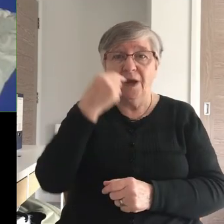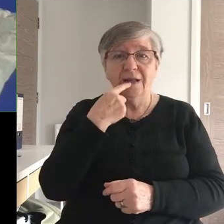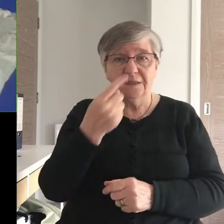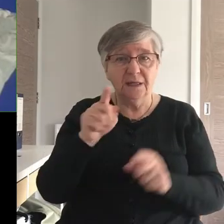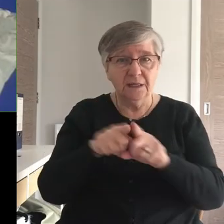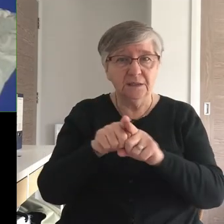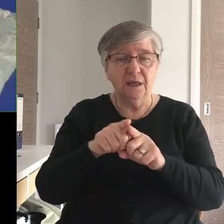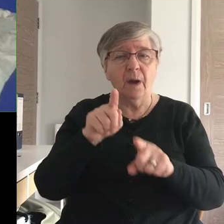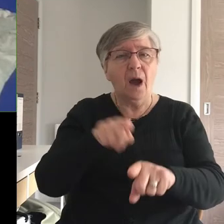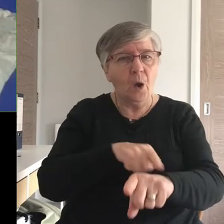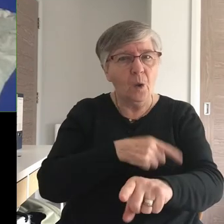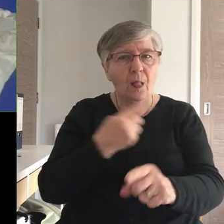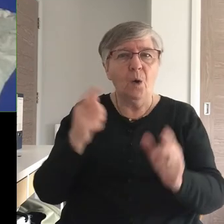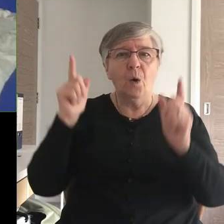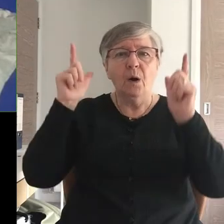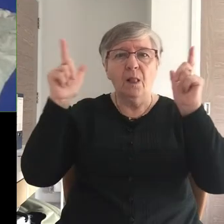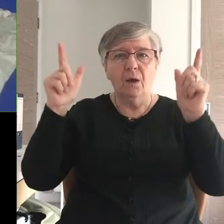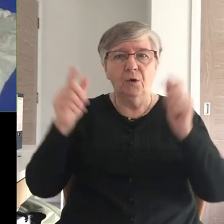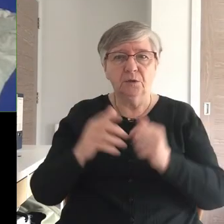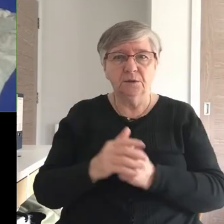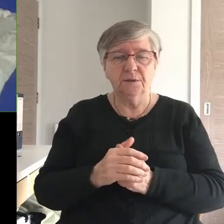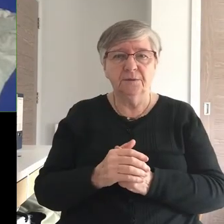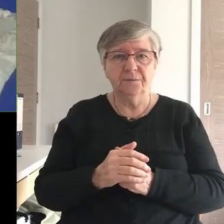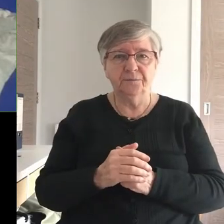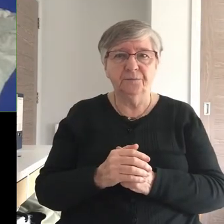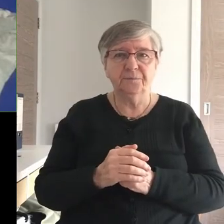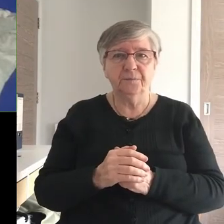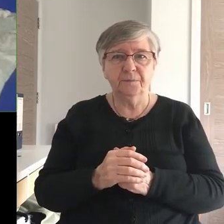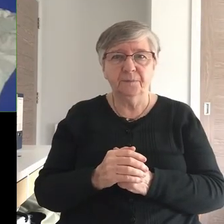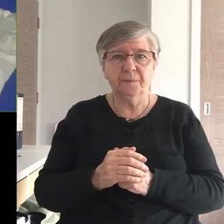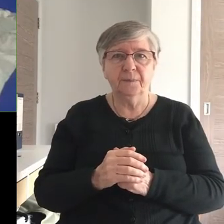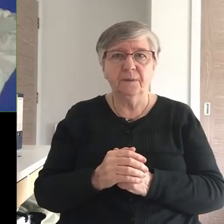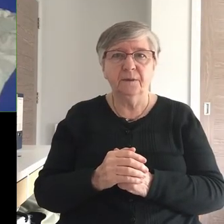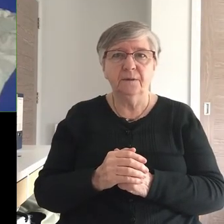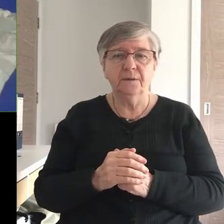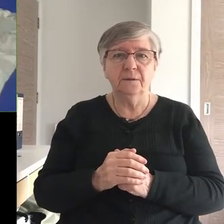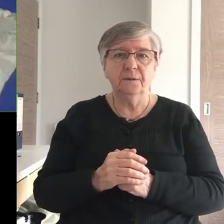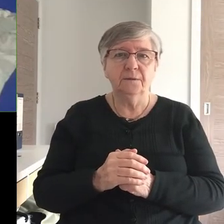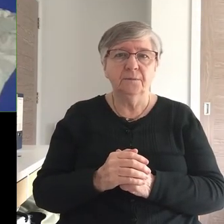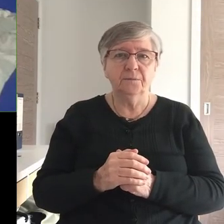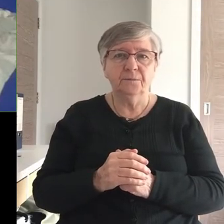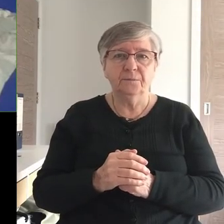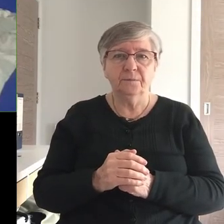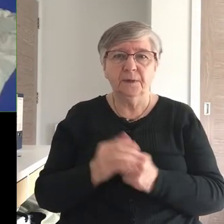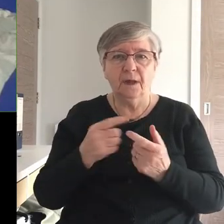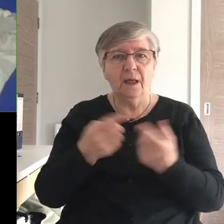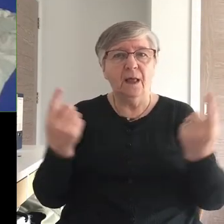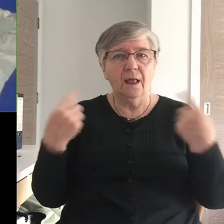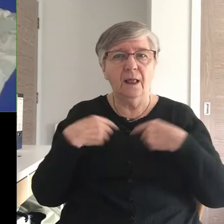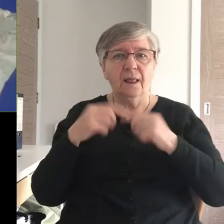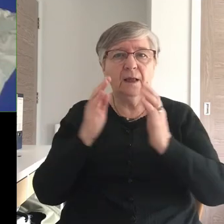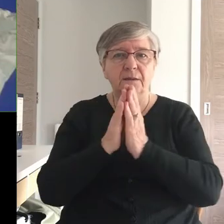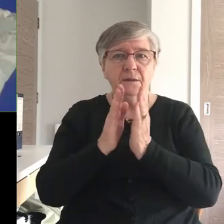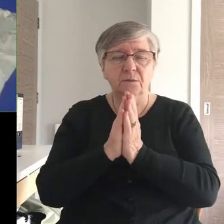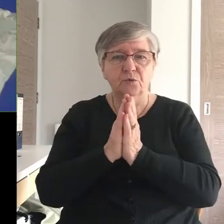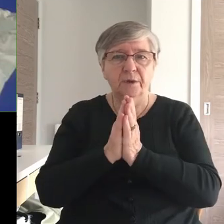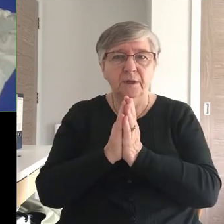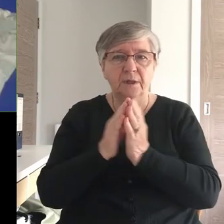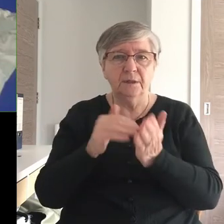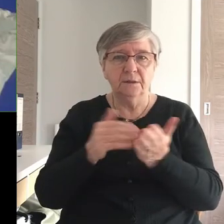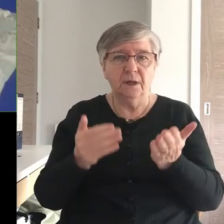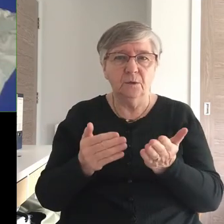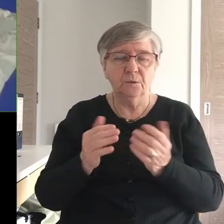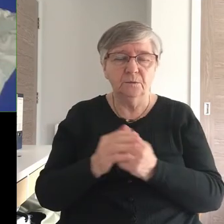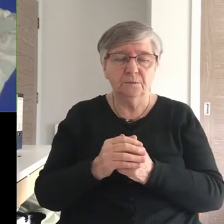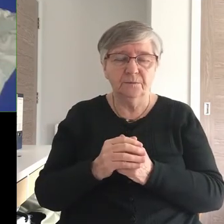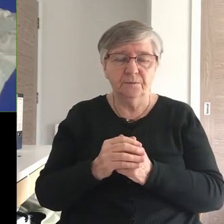respond, "How long?" So we say, "How long, O Lord," and together, "How long?" Let us bring our prayers and